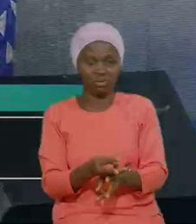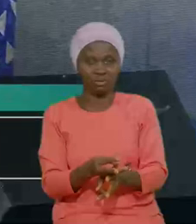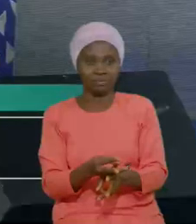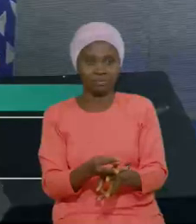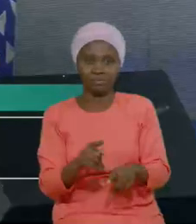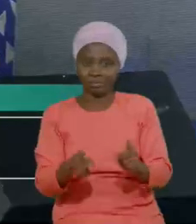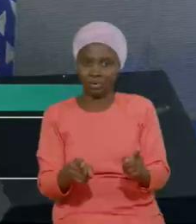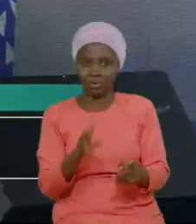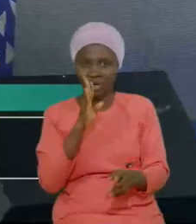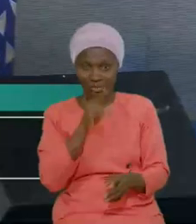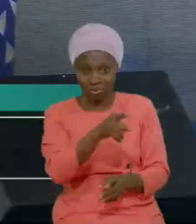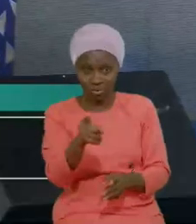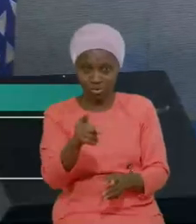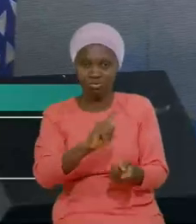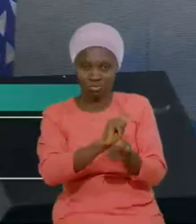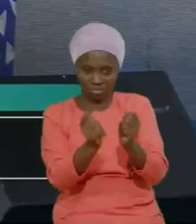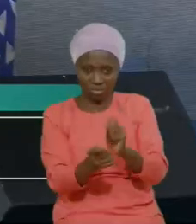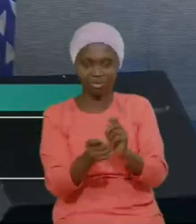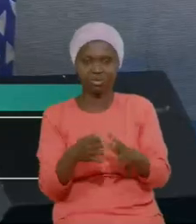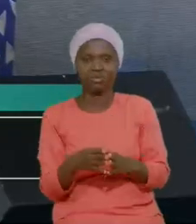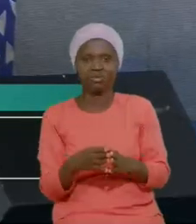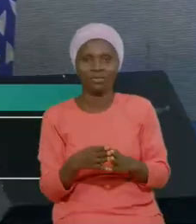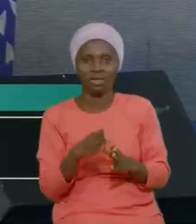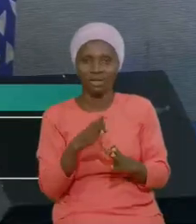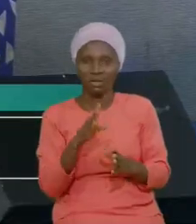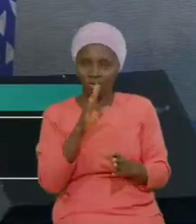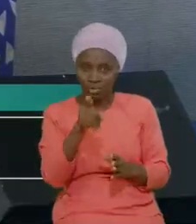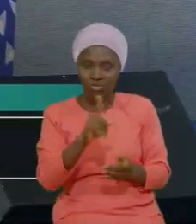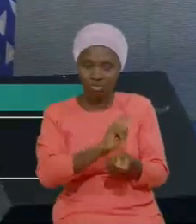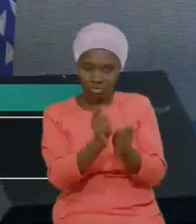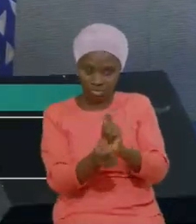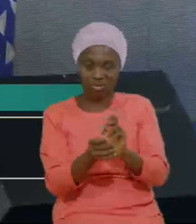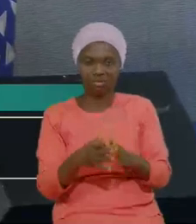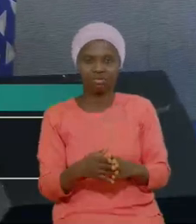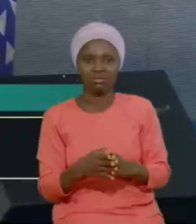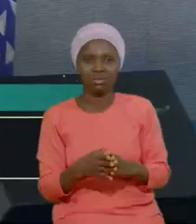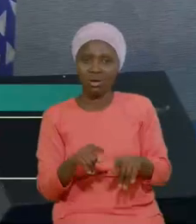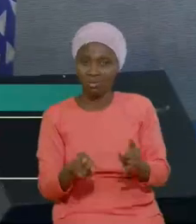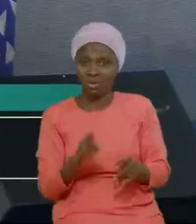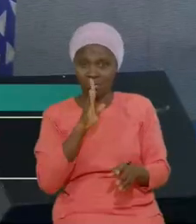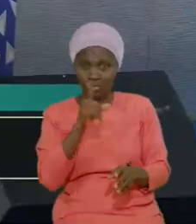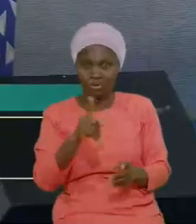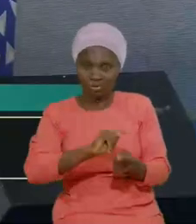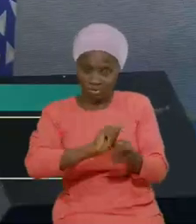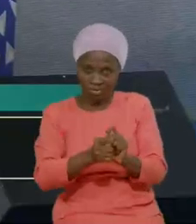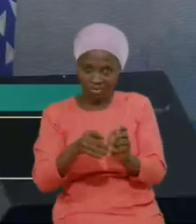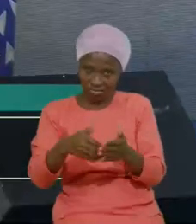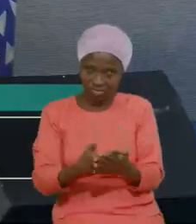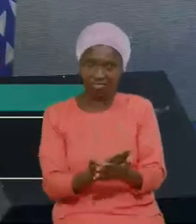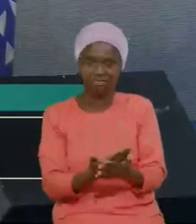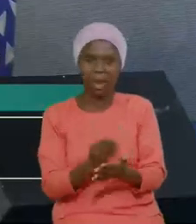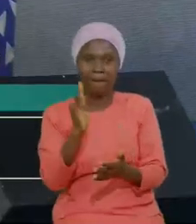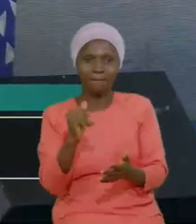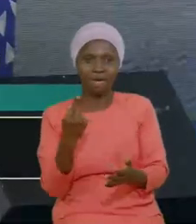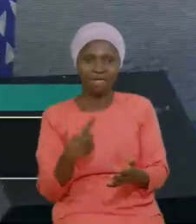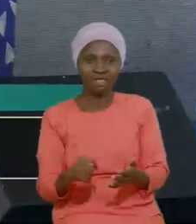but be ye transformed, but be ye changed, but be ye renewed by